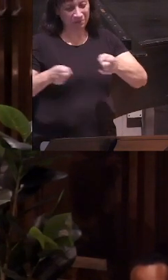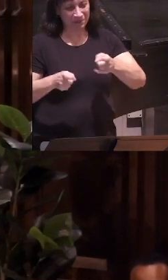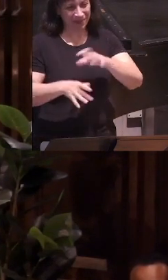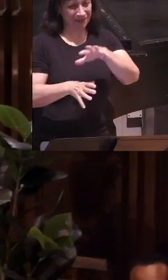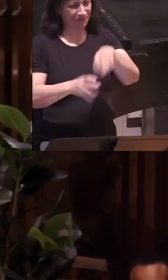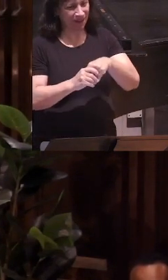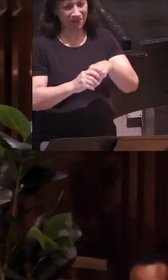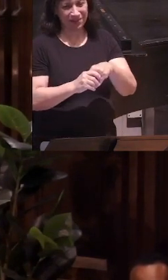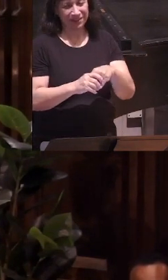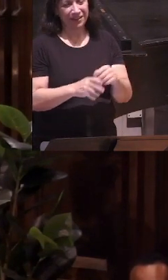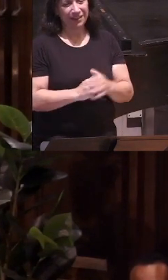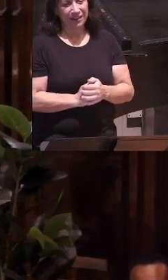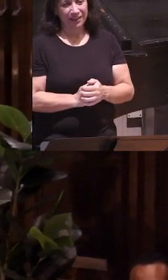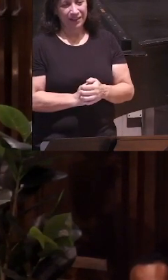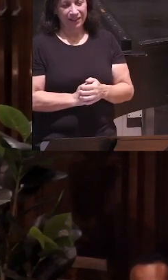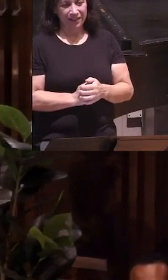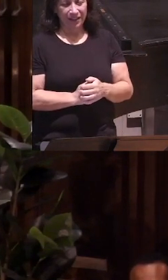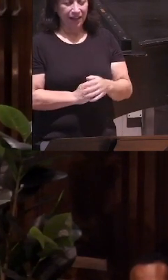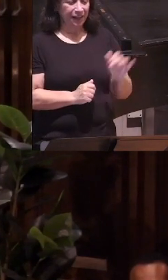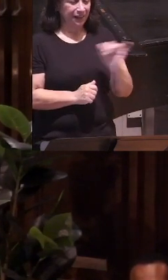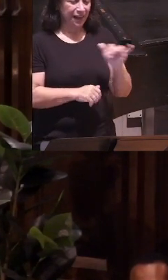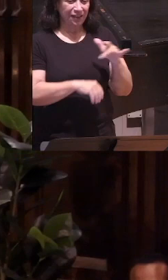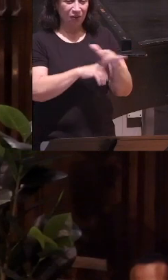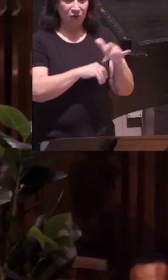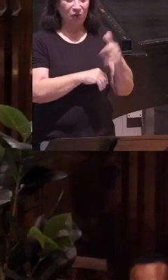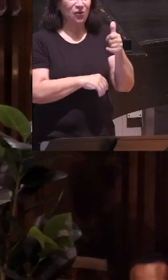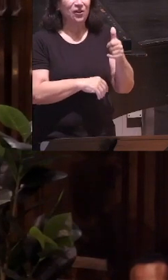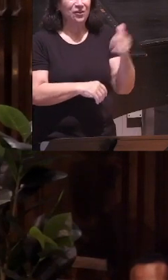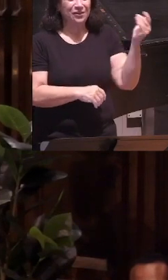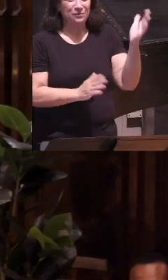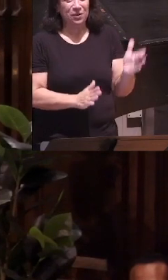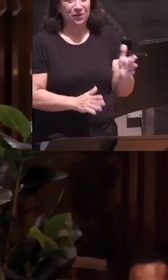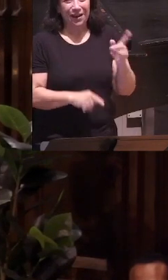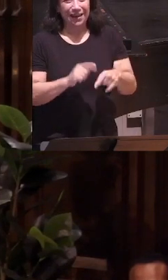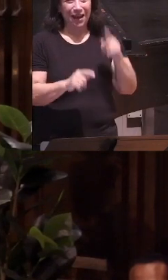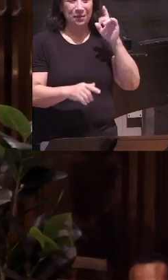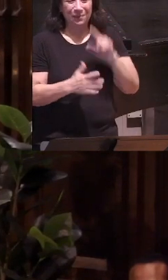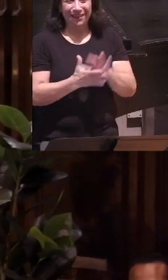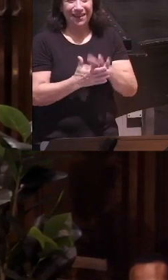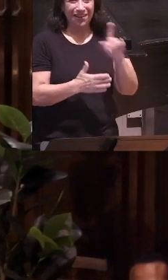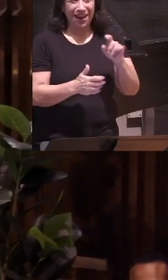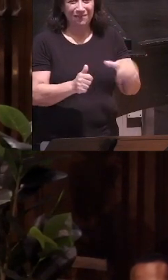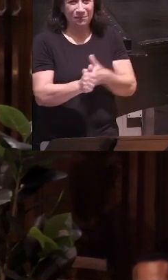in, as the earlier speaker, I can't believe I have to follow, said.